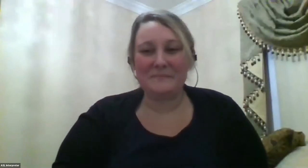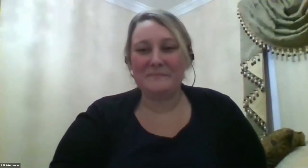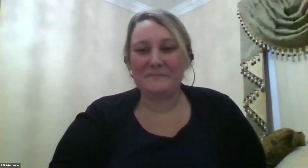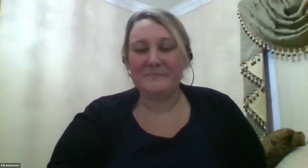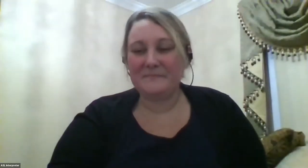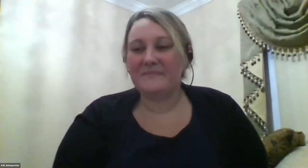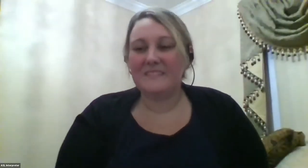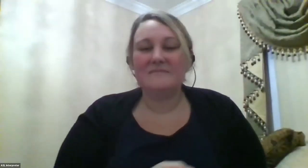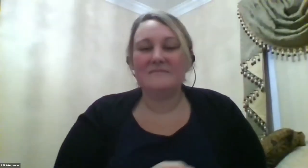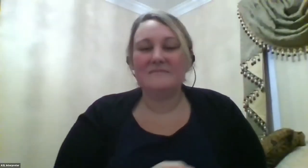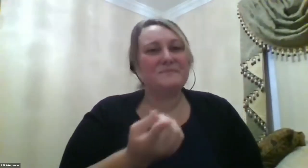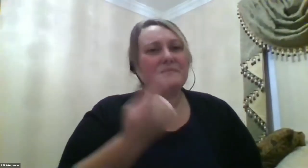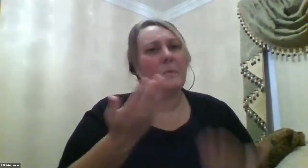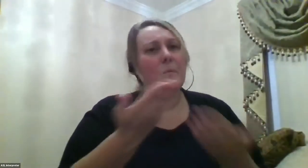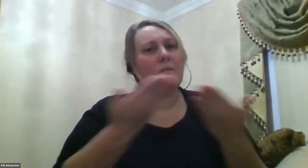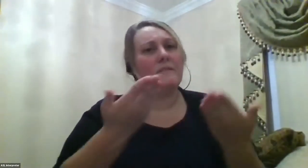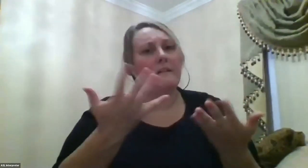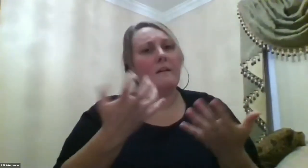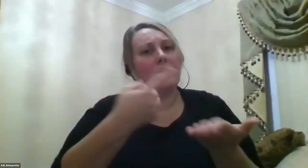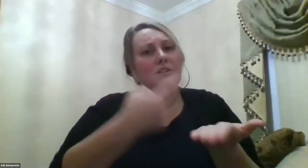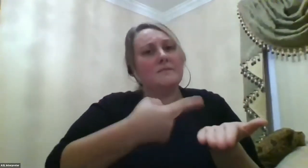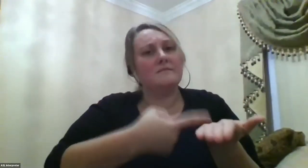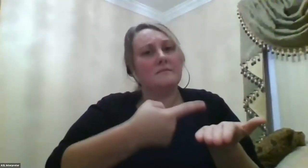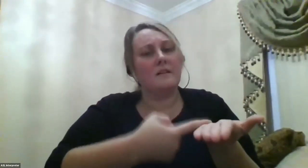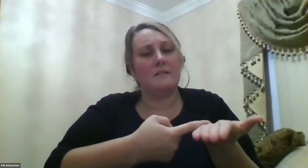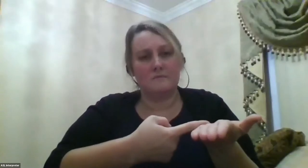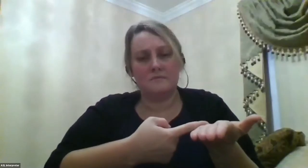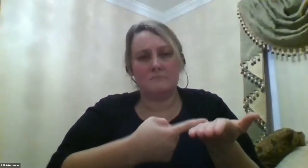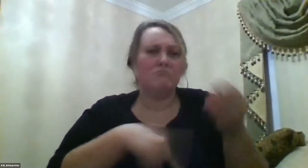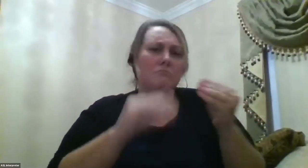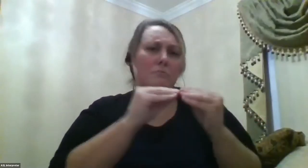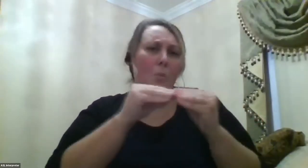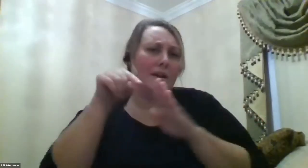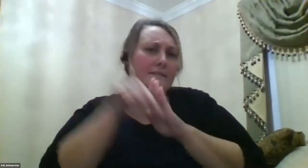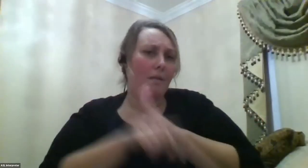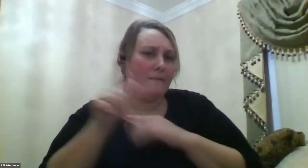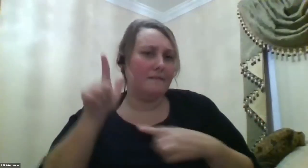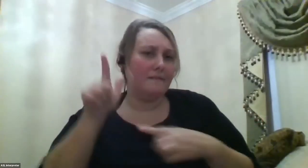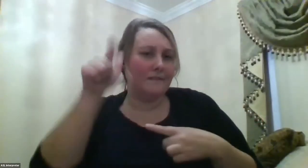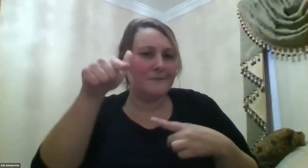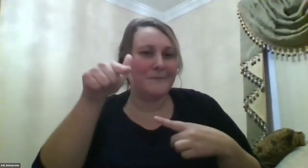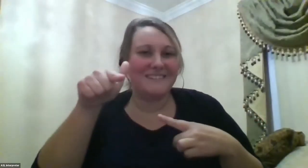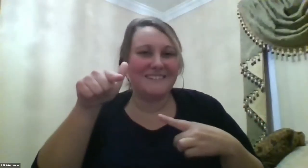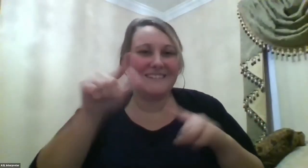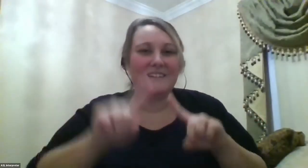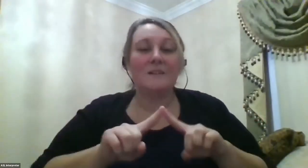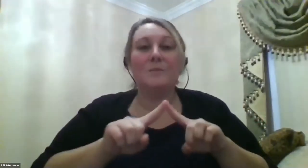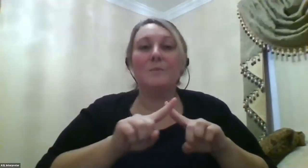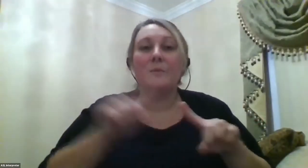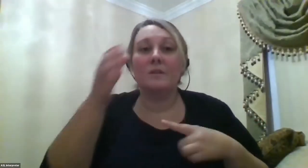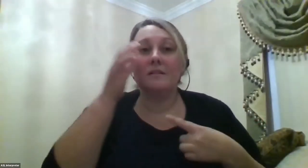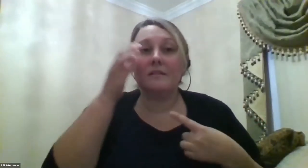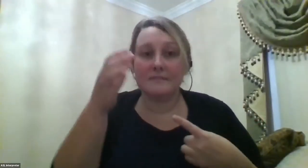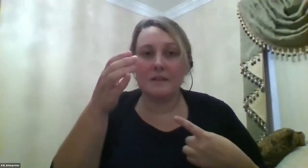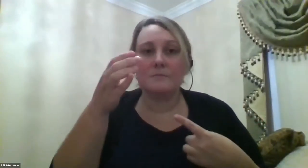I wanted to talk about, which I'll actually talk about later, but one of the things that, um, stuck with me